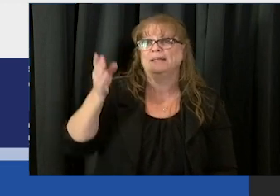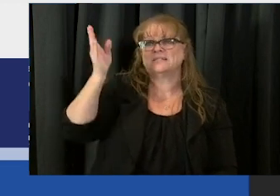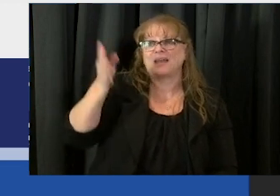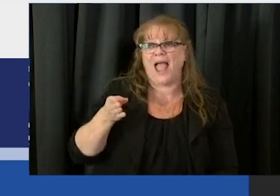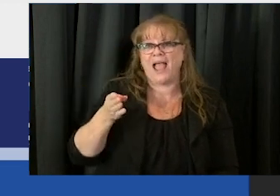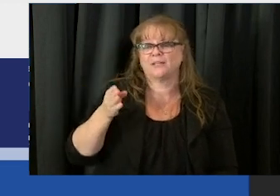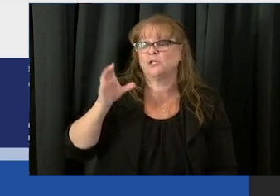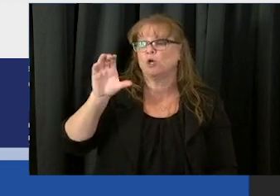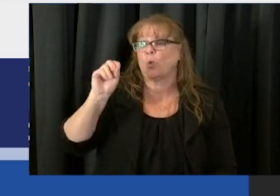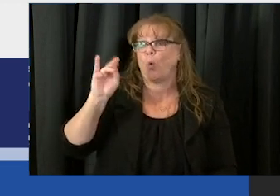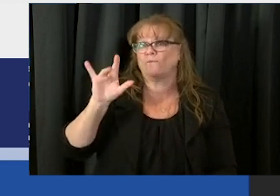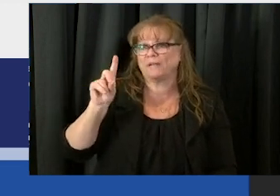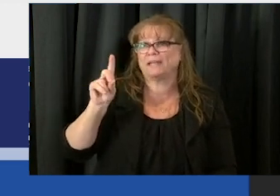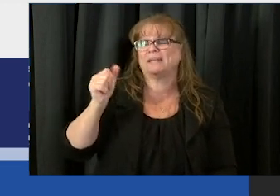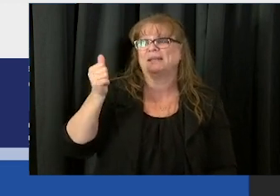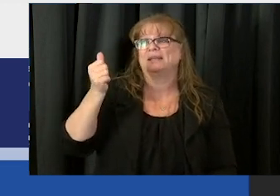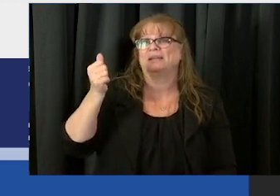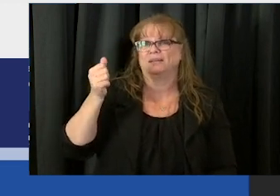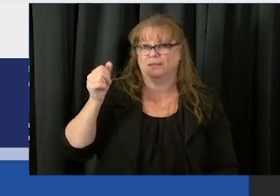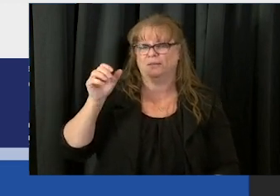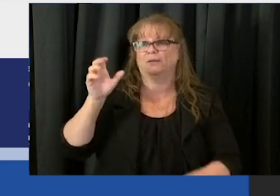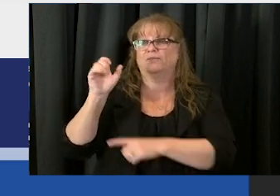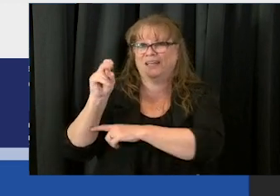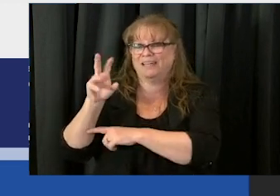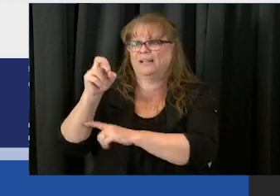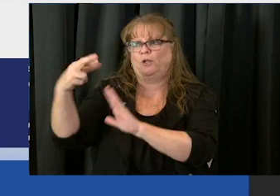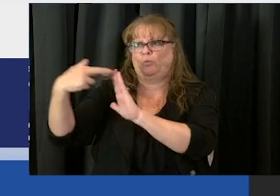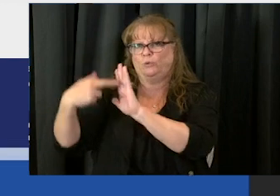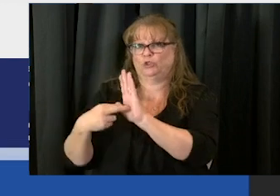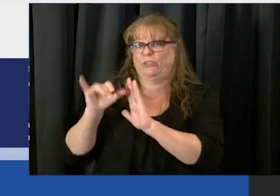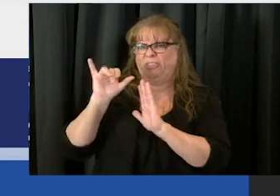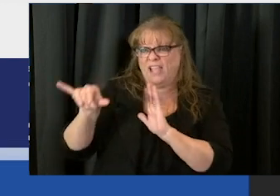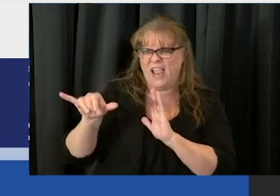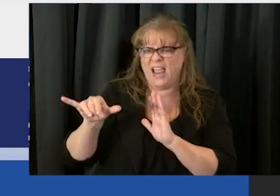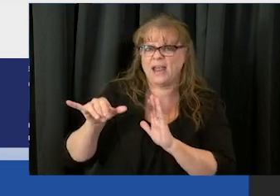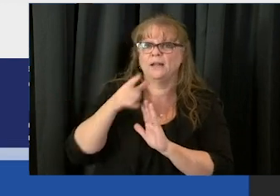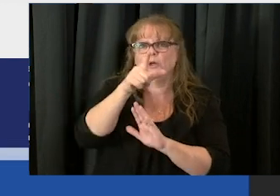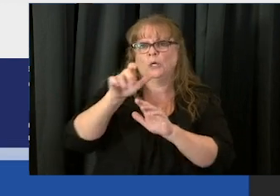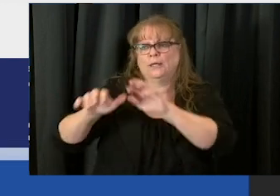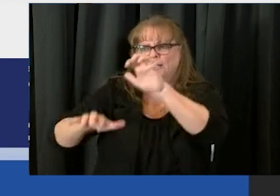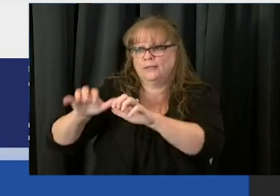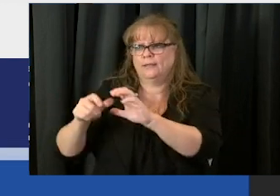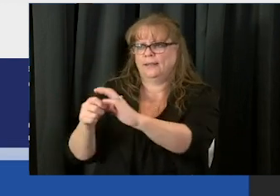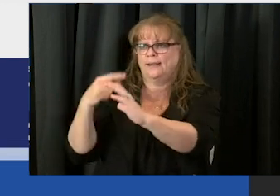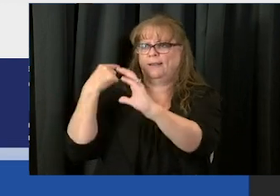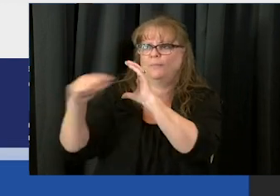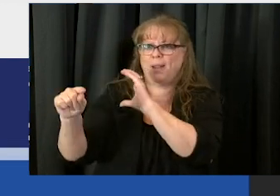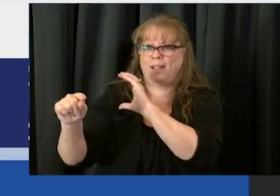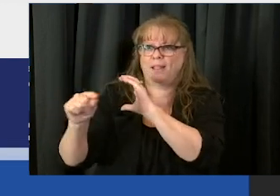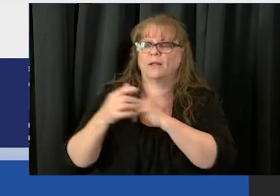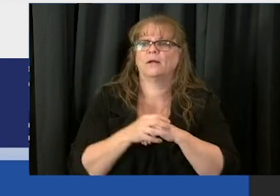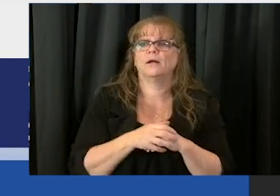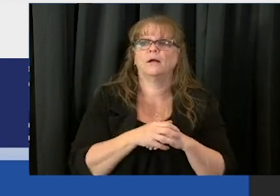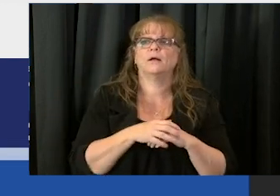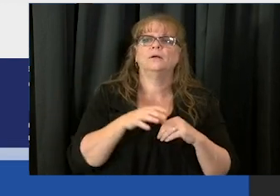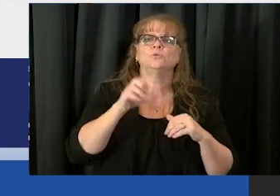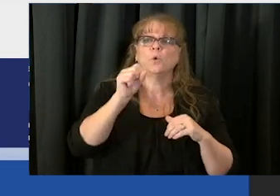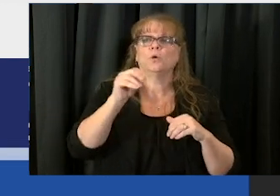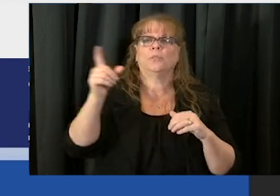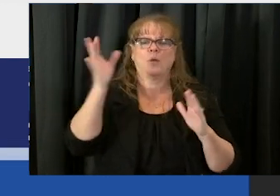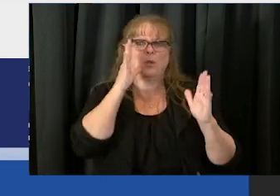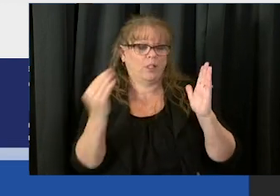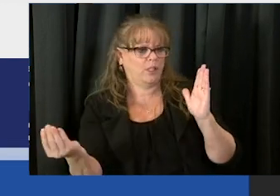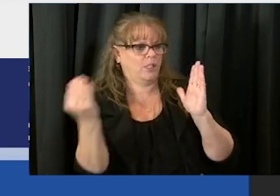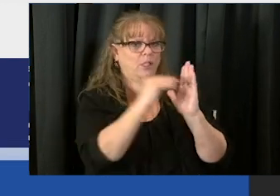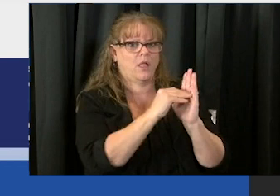give them your information, and then you are placed on their list that will be randomized, and you'll be notified of when you are